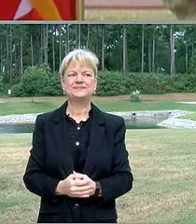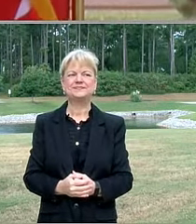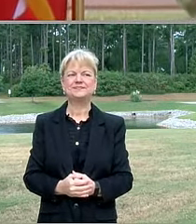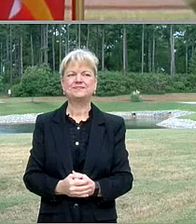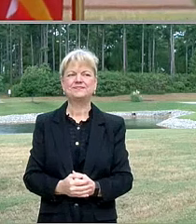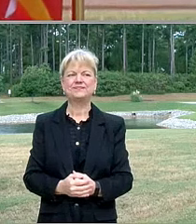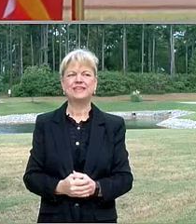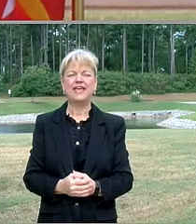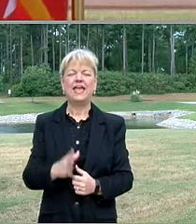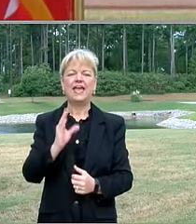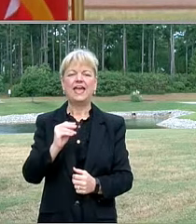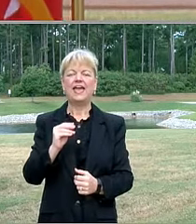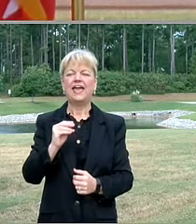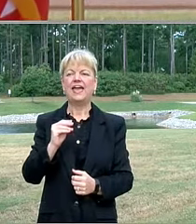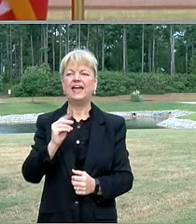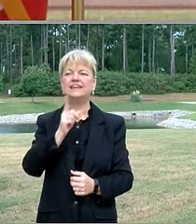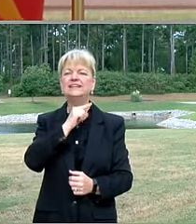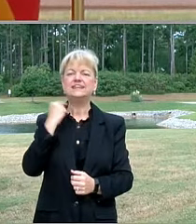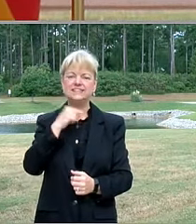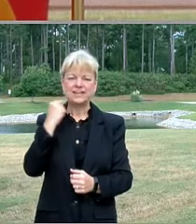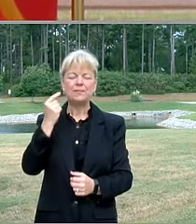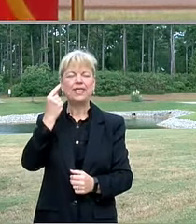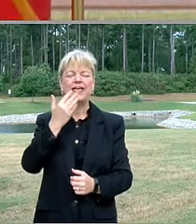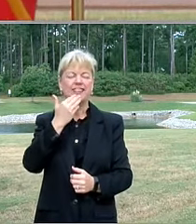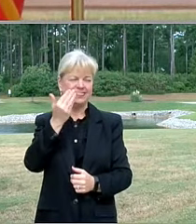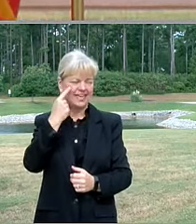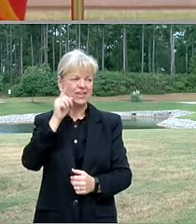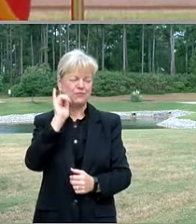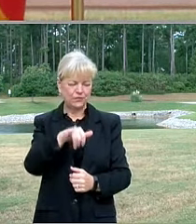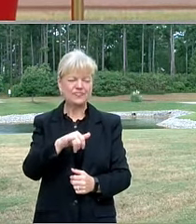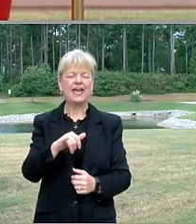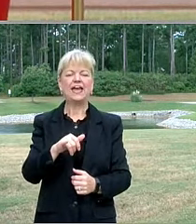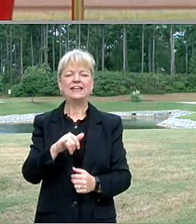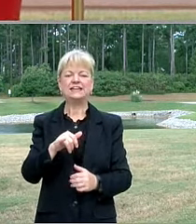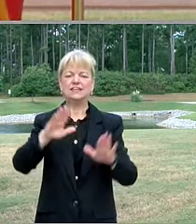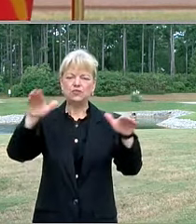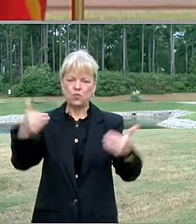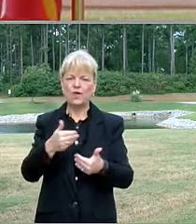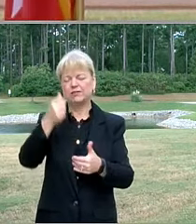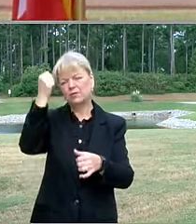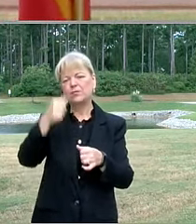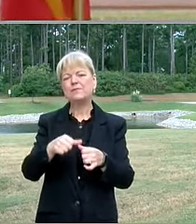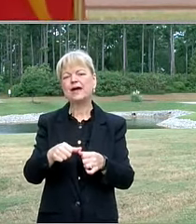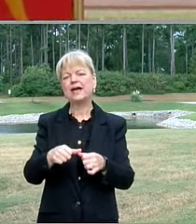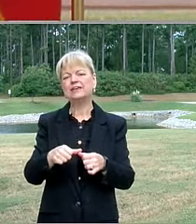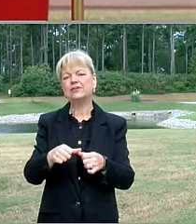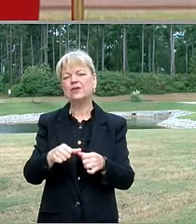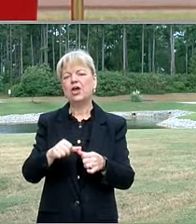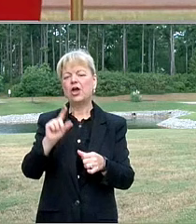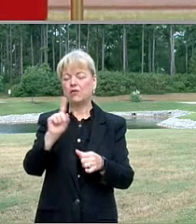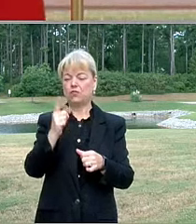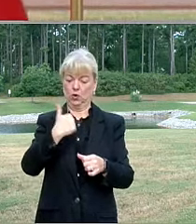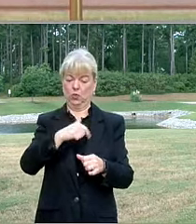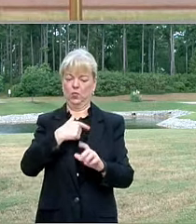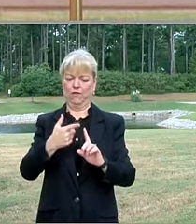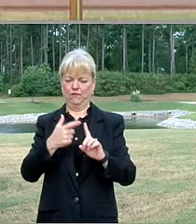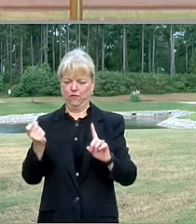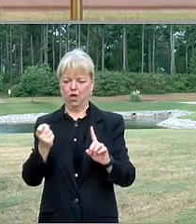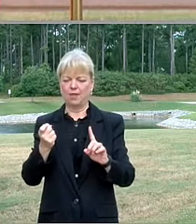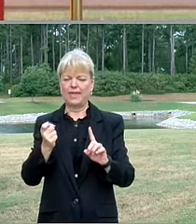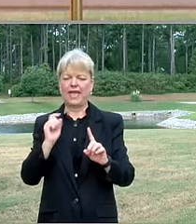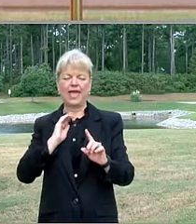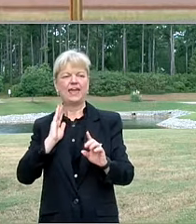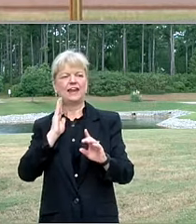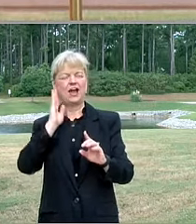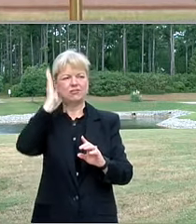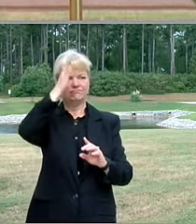Hey, Chaplain, thank you for that invocation. It's always a welcome reminder of where we came from and where we're headed, so